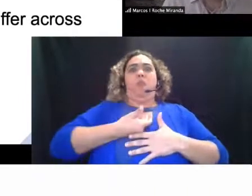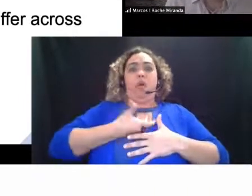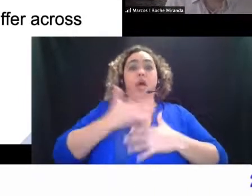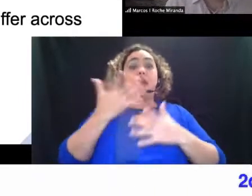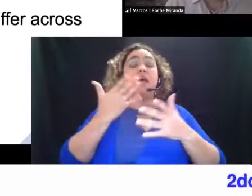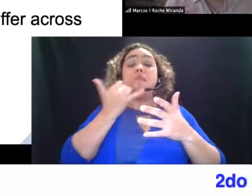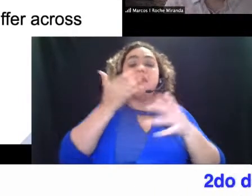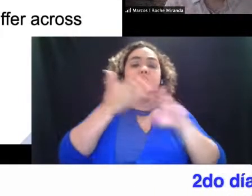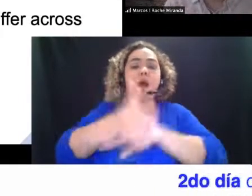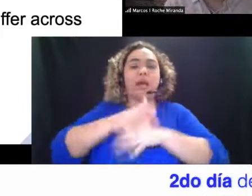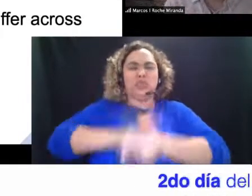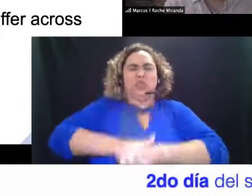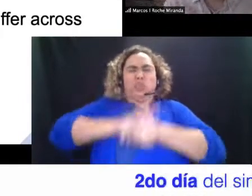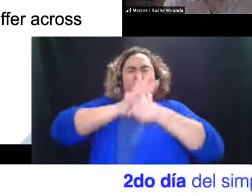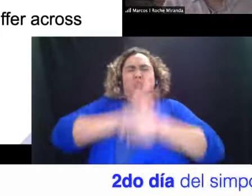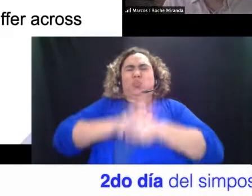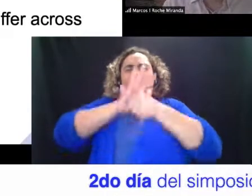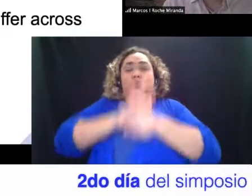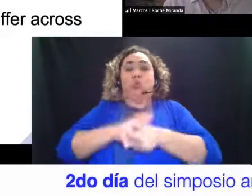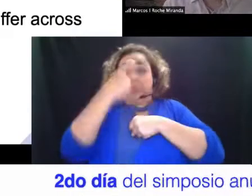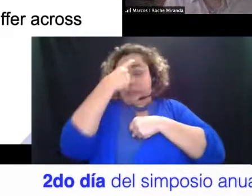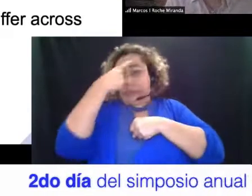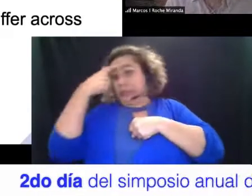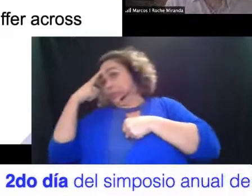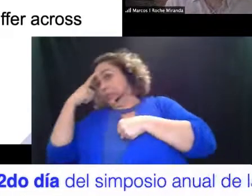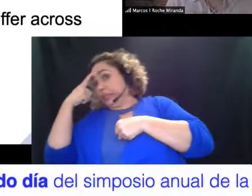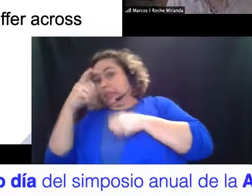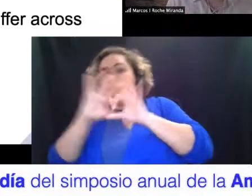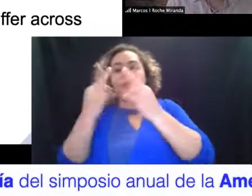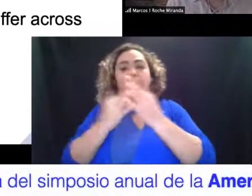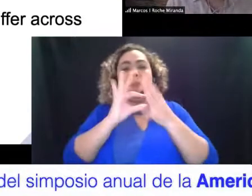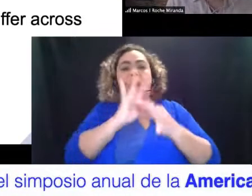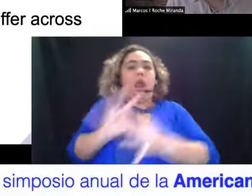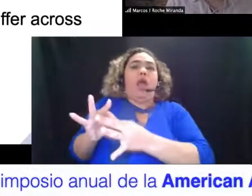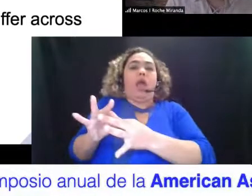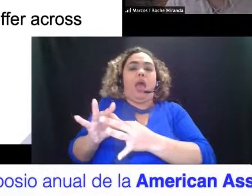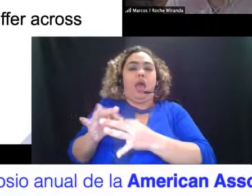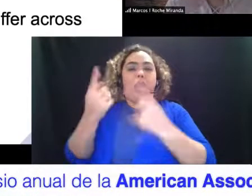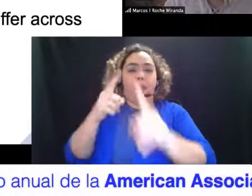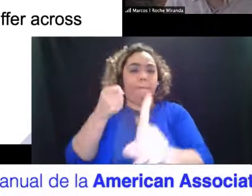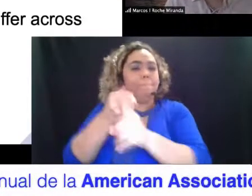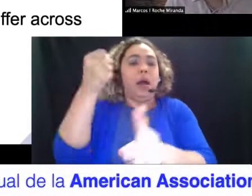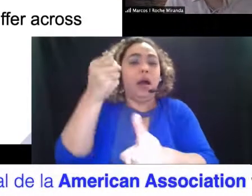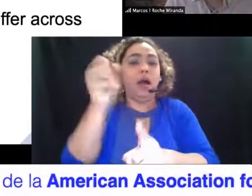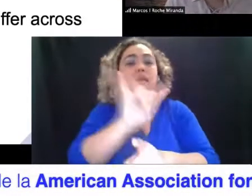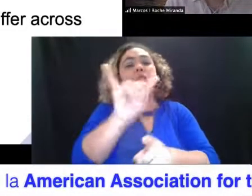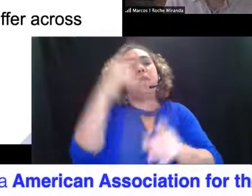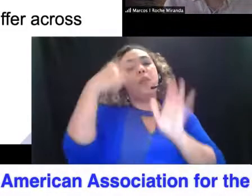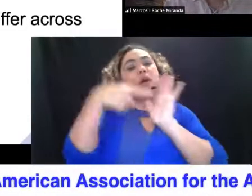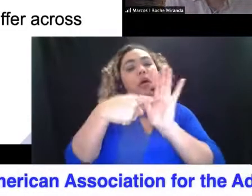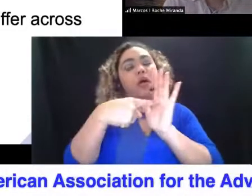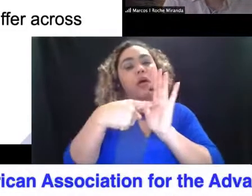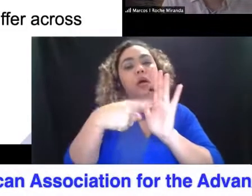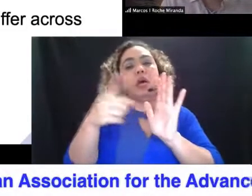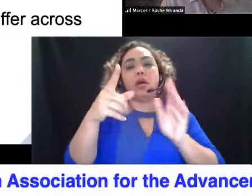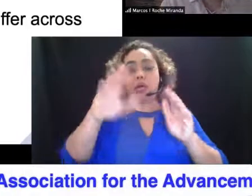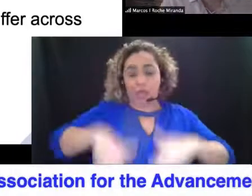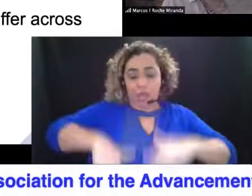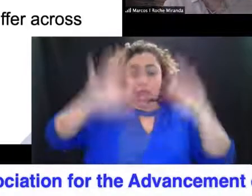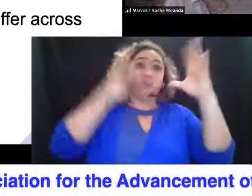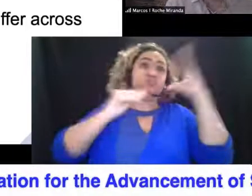a stressful or traumatic family-related event, such as an adverse childhood